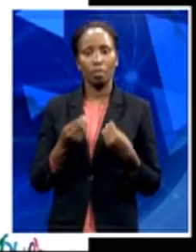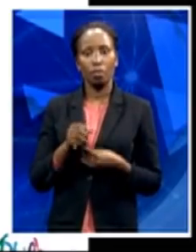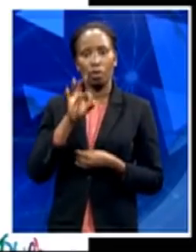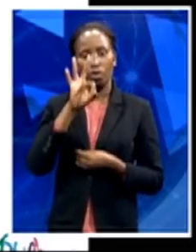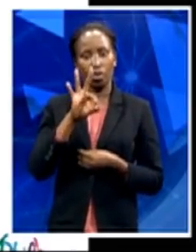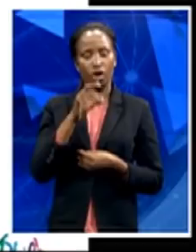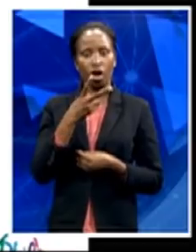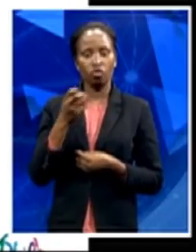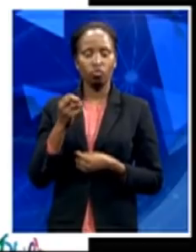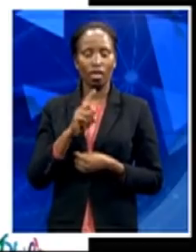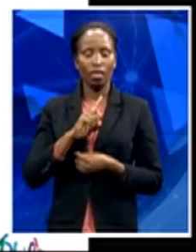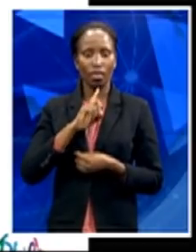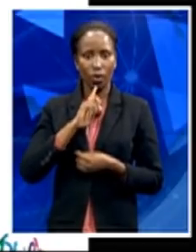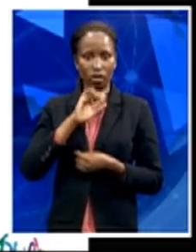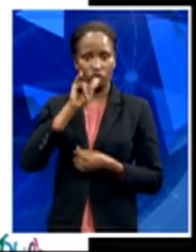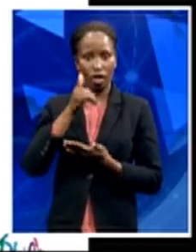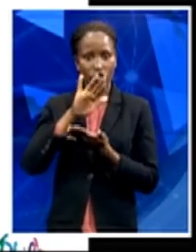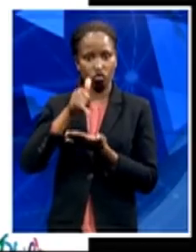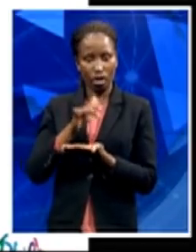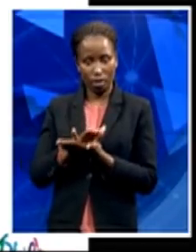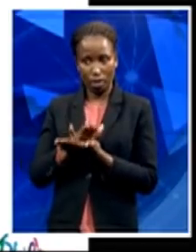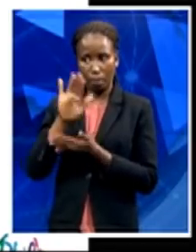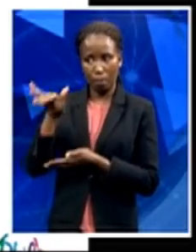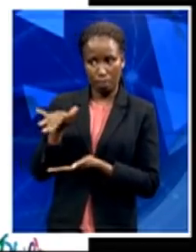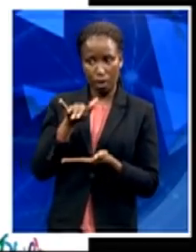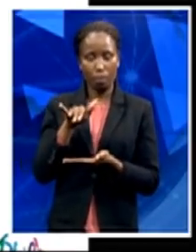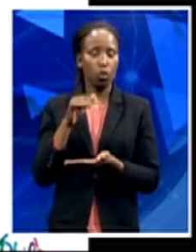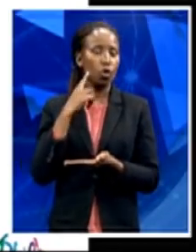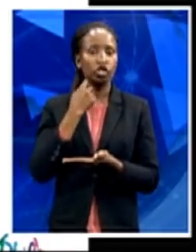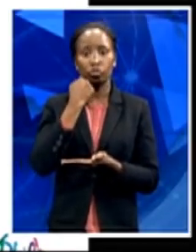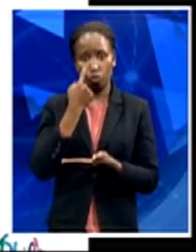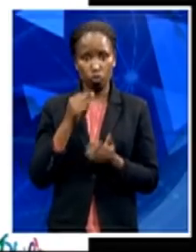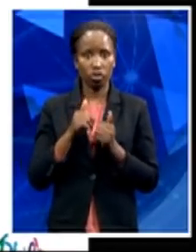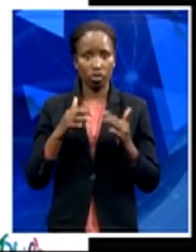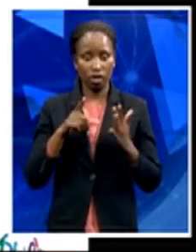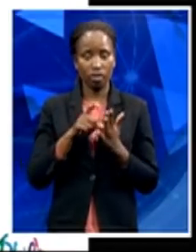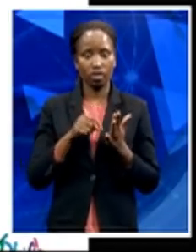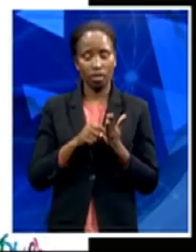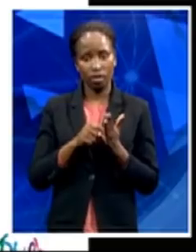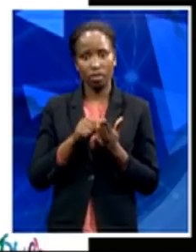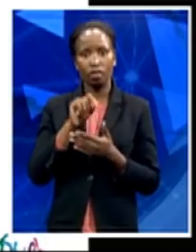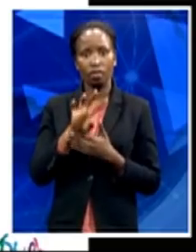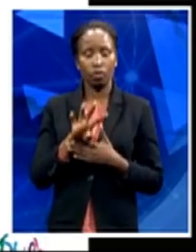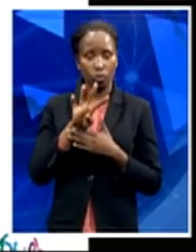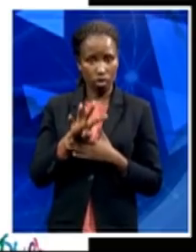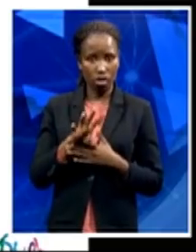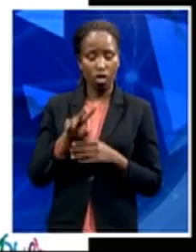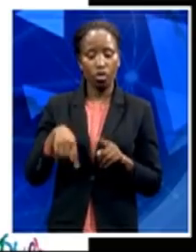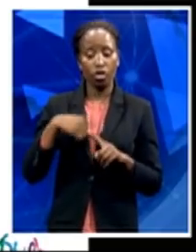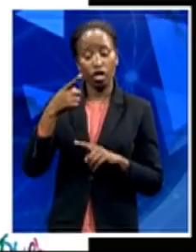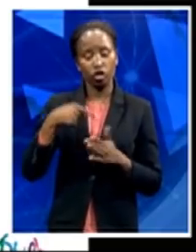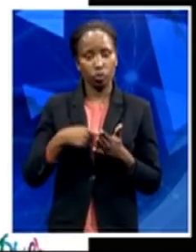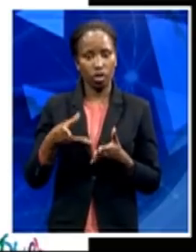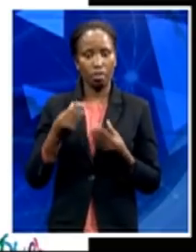Johnson tomorrow on the 14th. And then next week, we'll be receiving 1.2 million doses